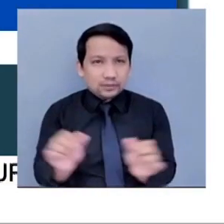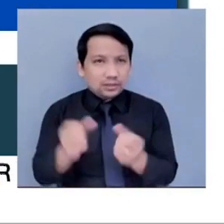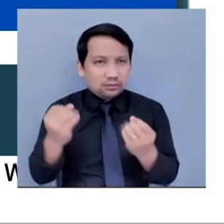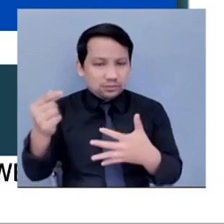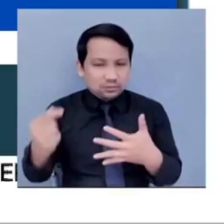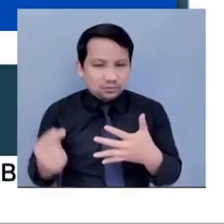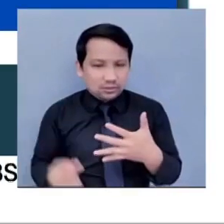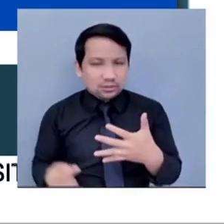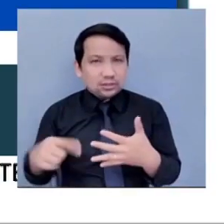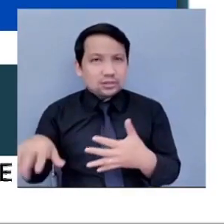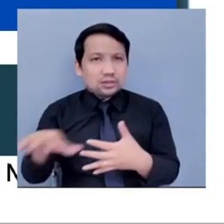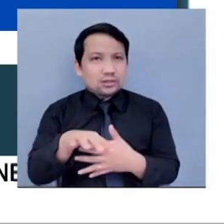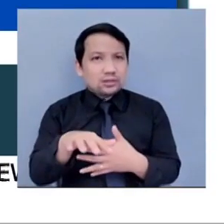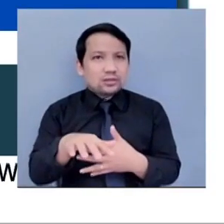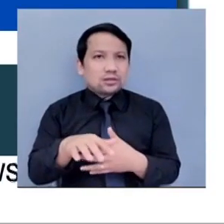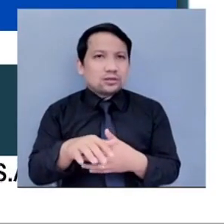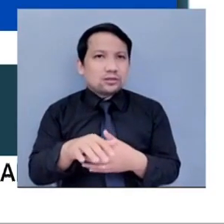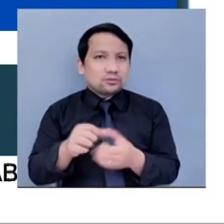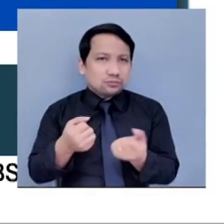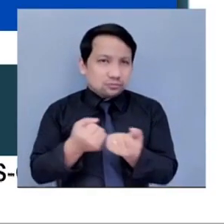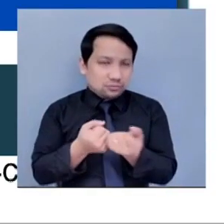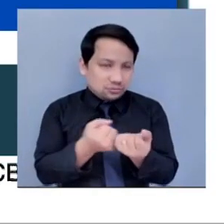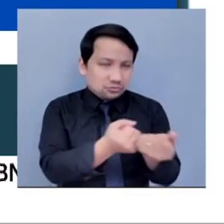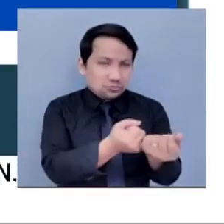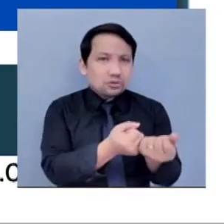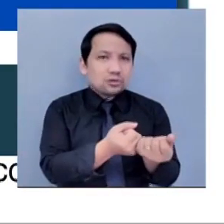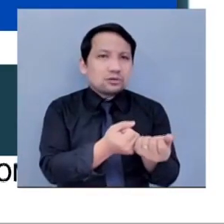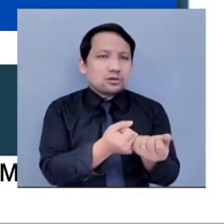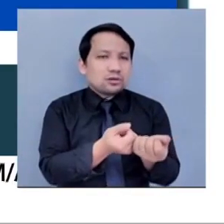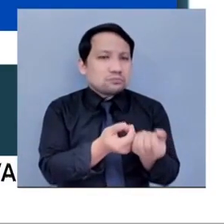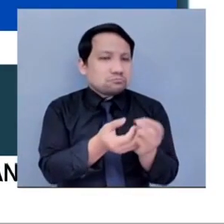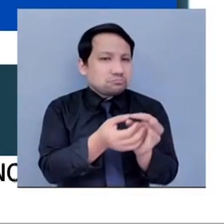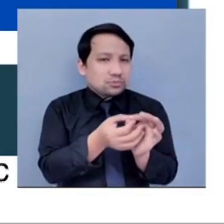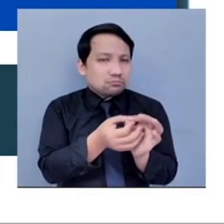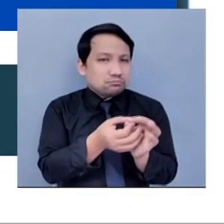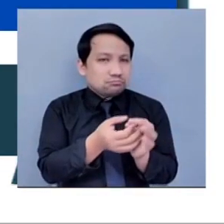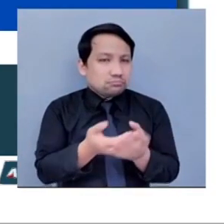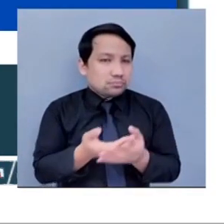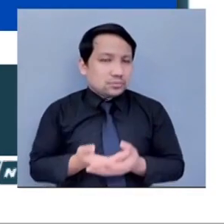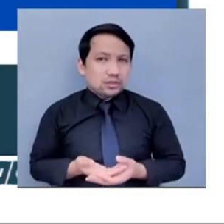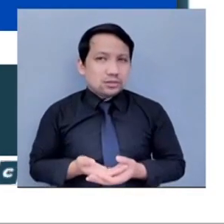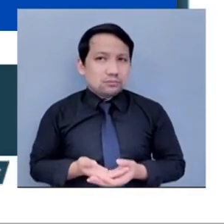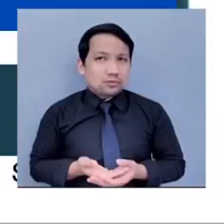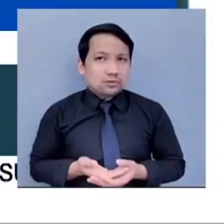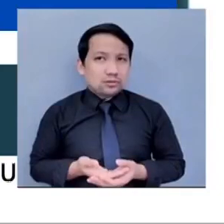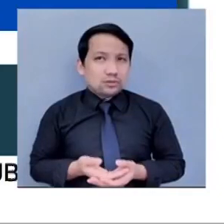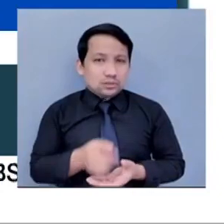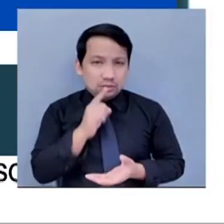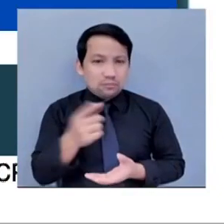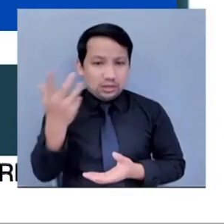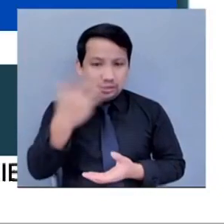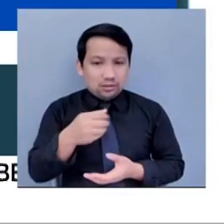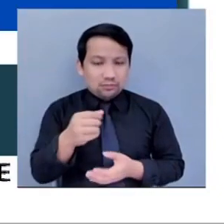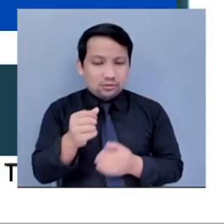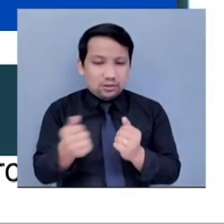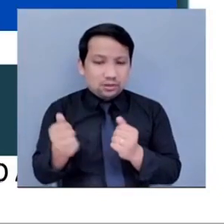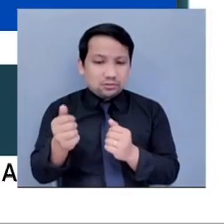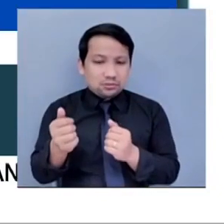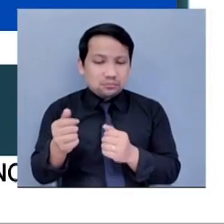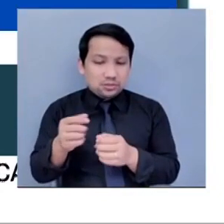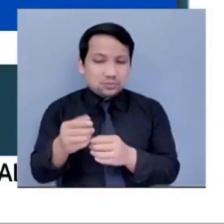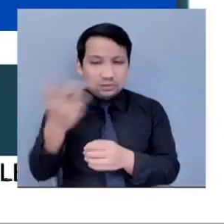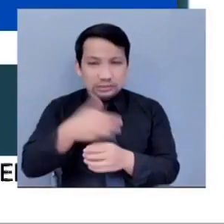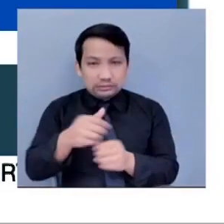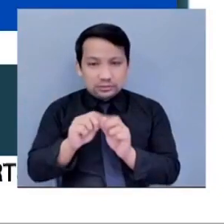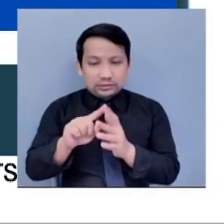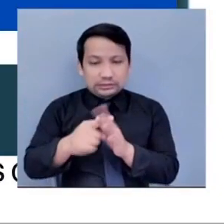in the supply chains. Those are at least that's one growth driver, and of course productivity gains as well